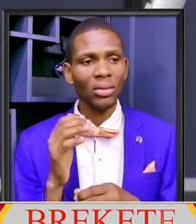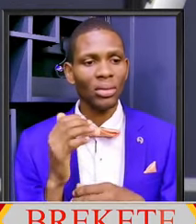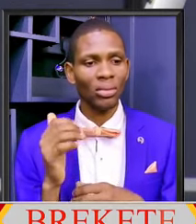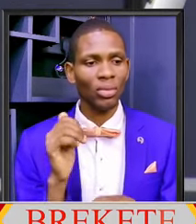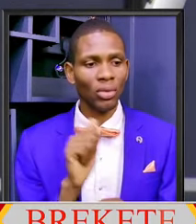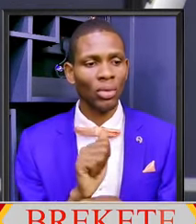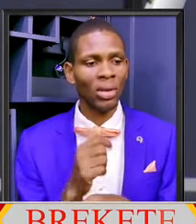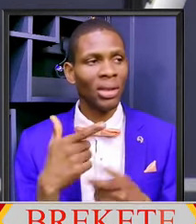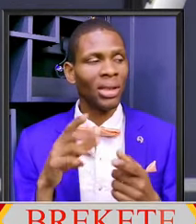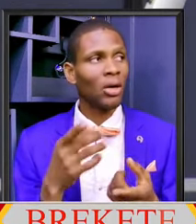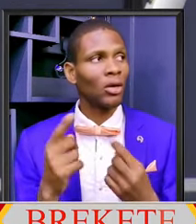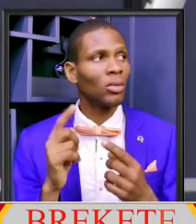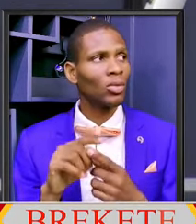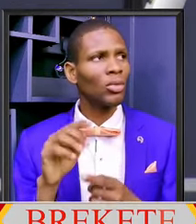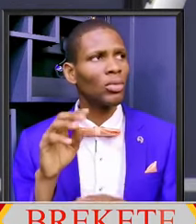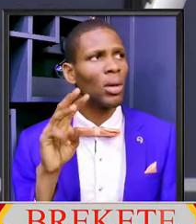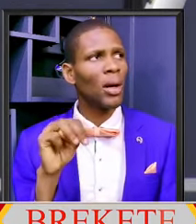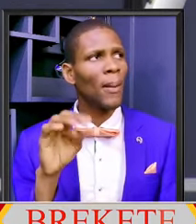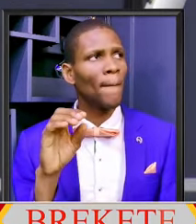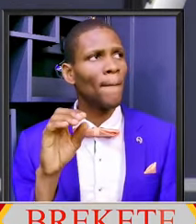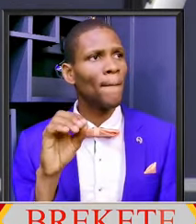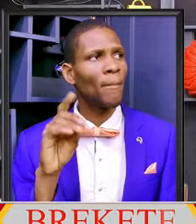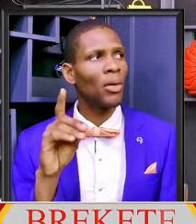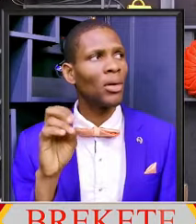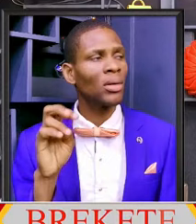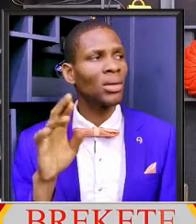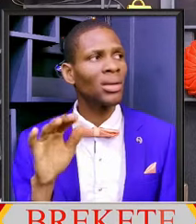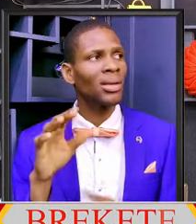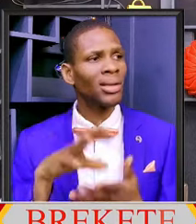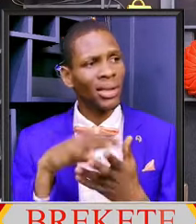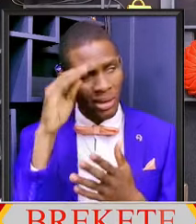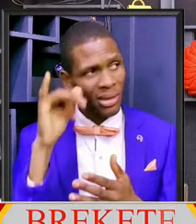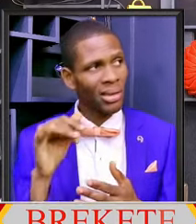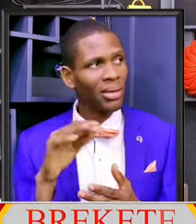named Mohdris Learning Center.